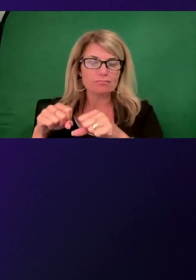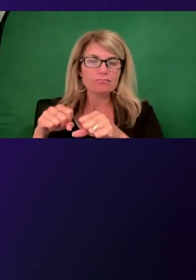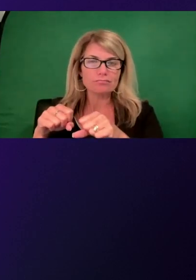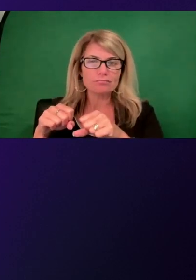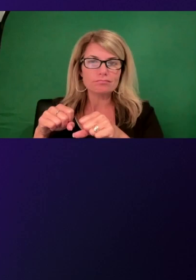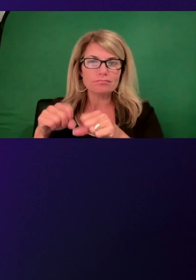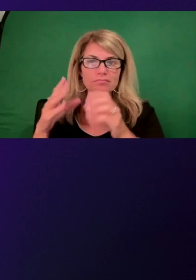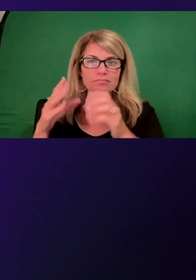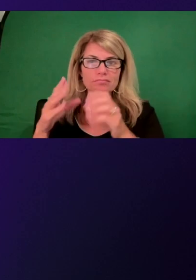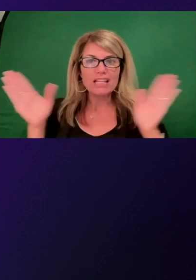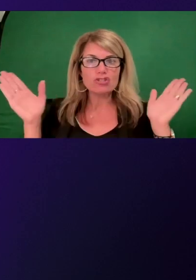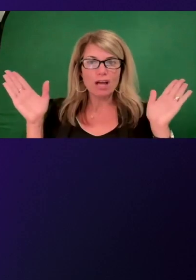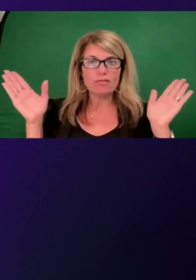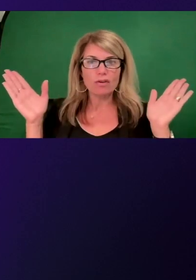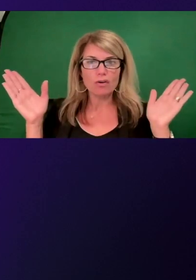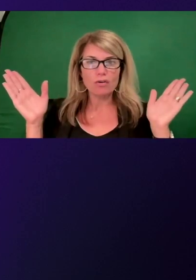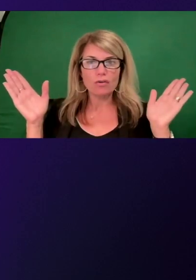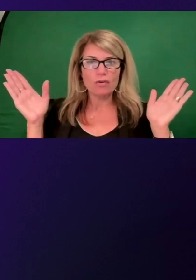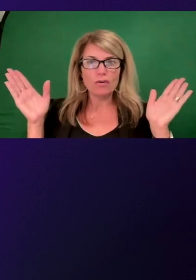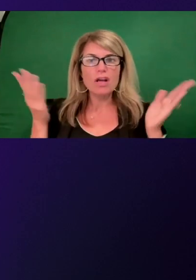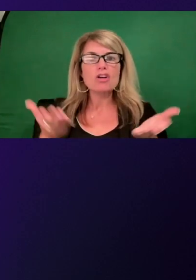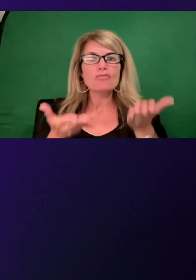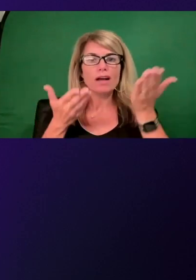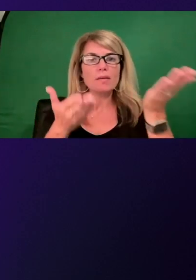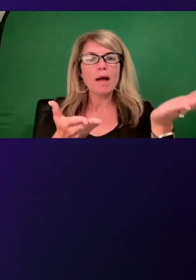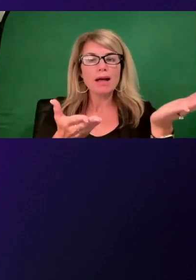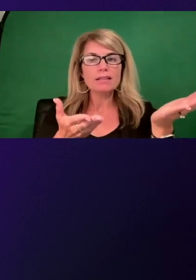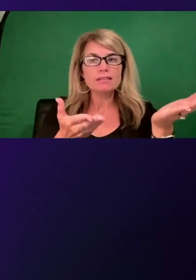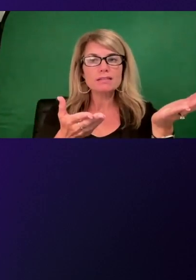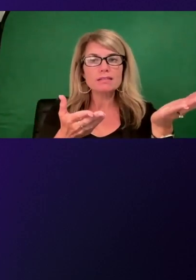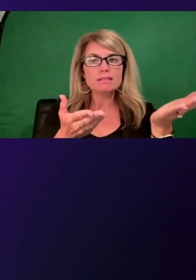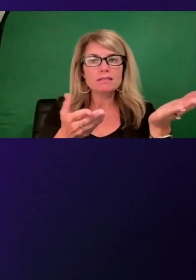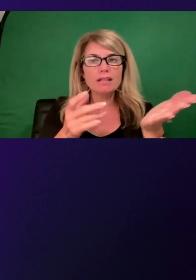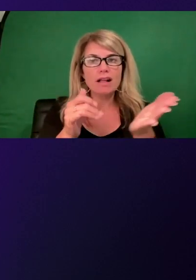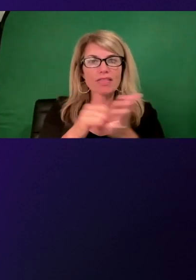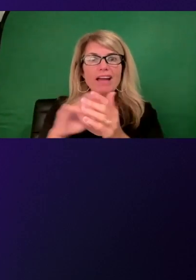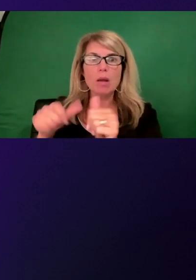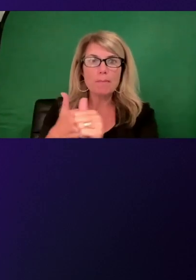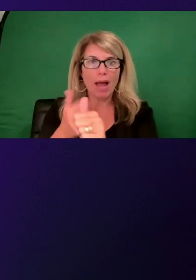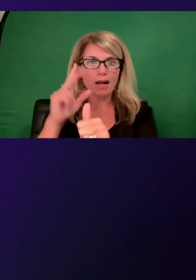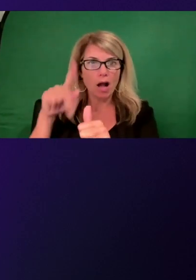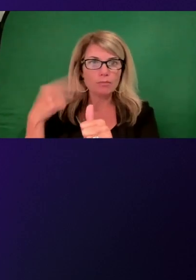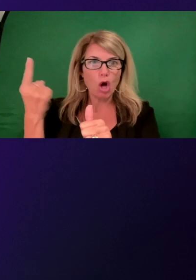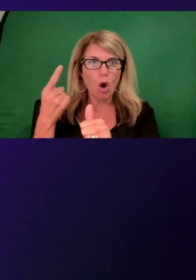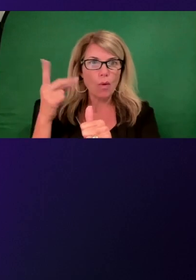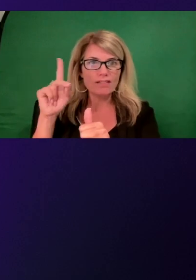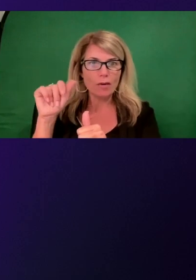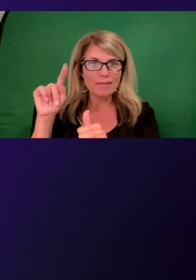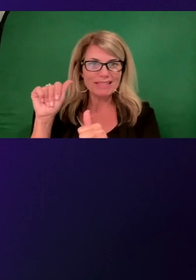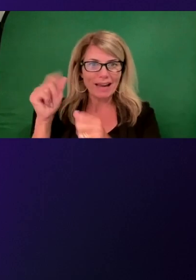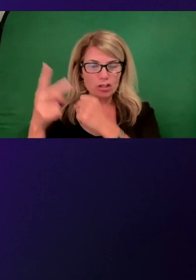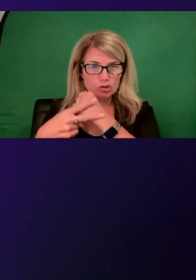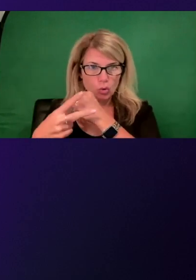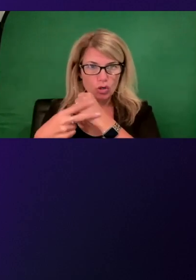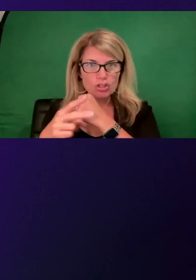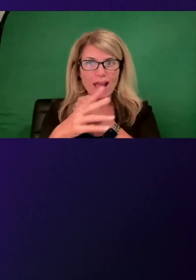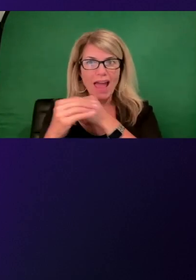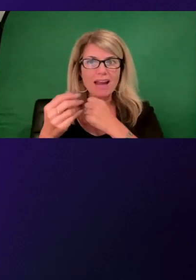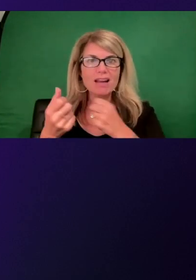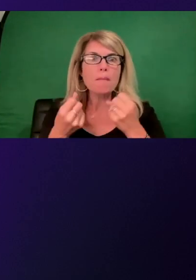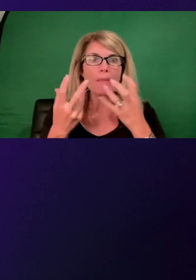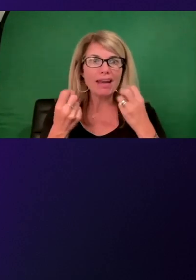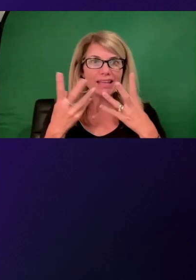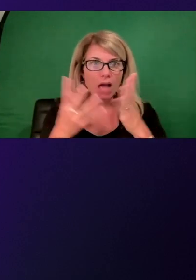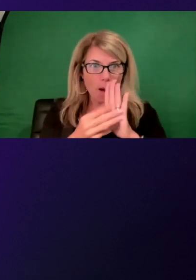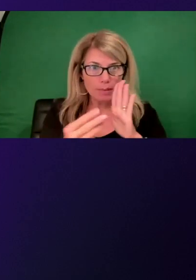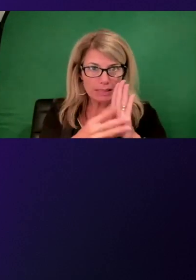general, AWS recommends that you always take backups of your data storage and also have multiple copies for exactly